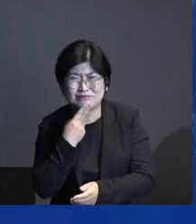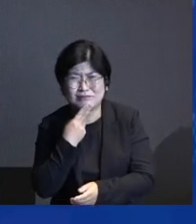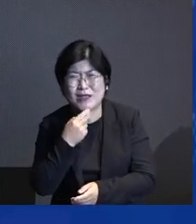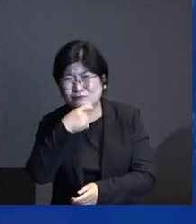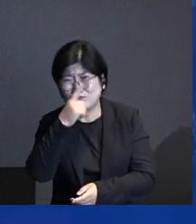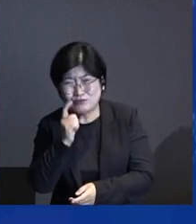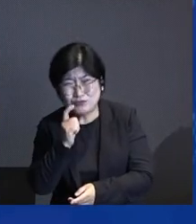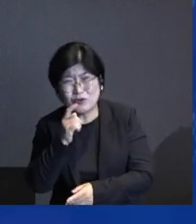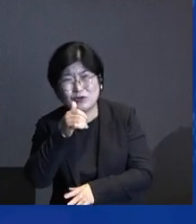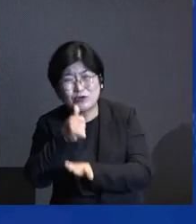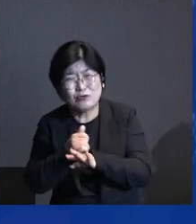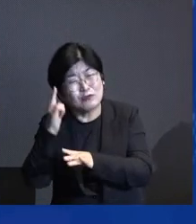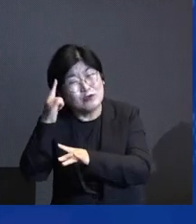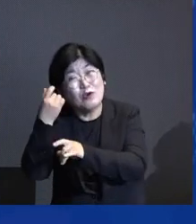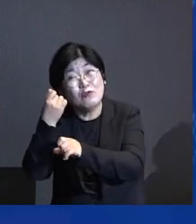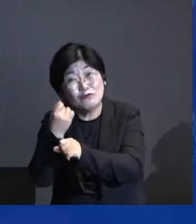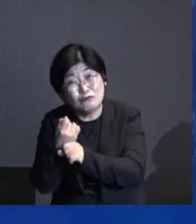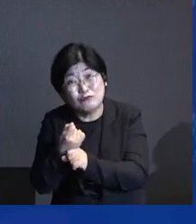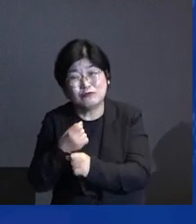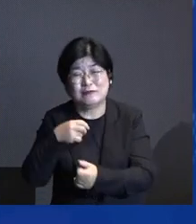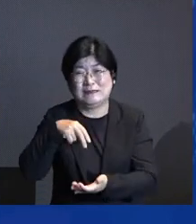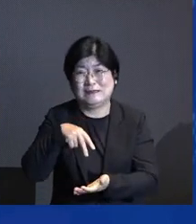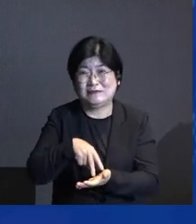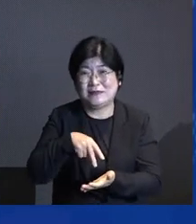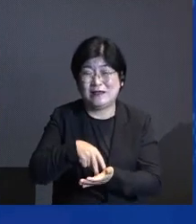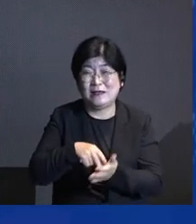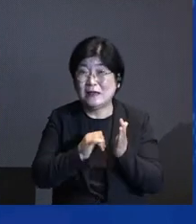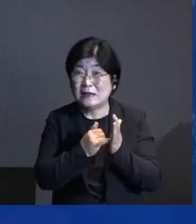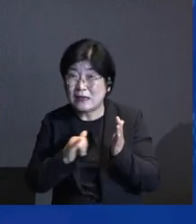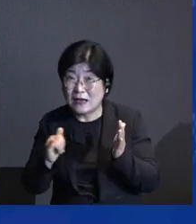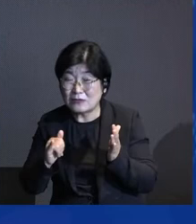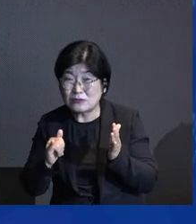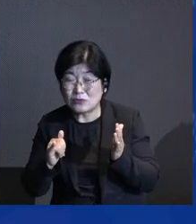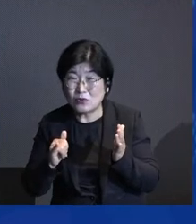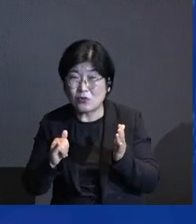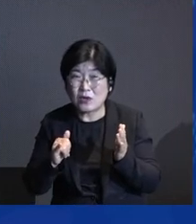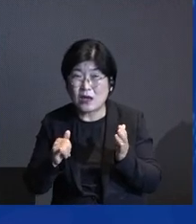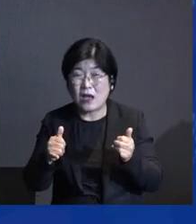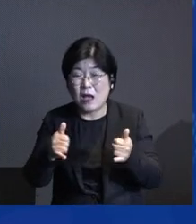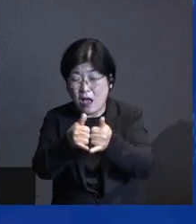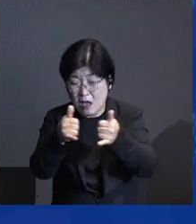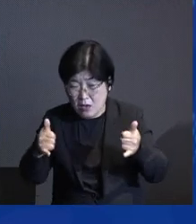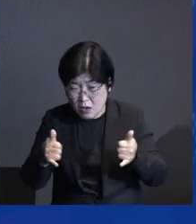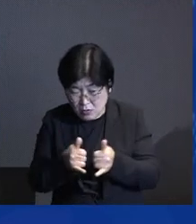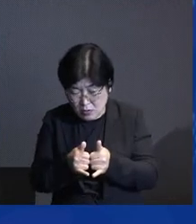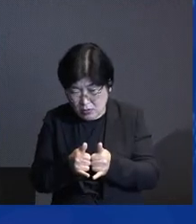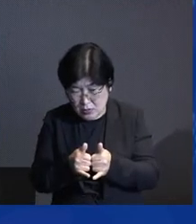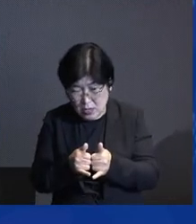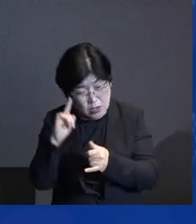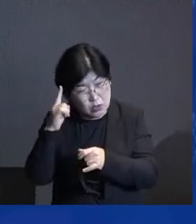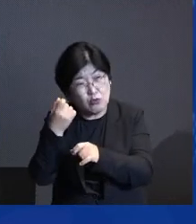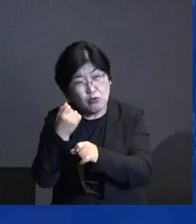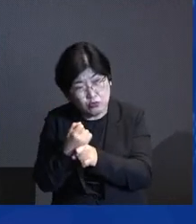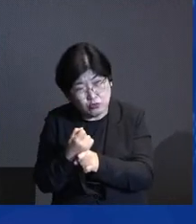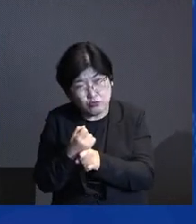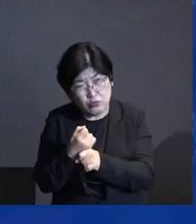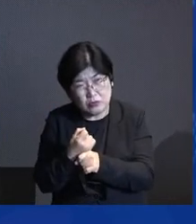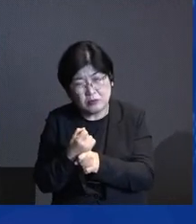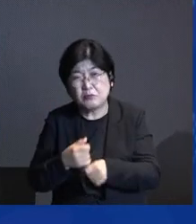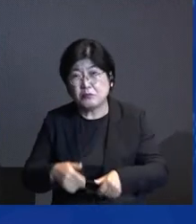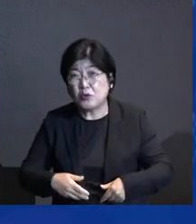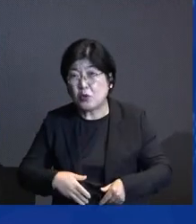active aging, using the family and community model and creating the deterioration